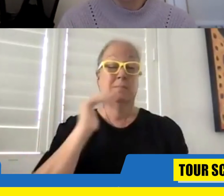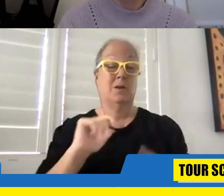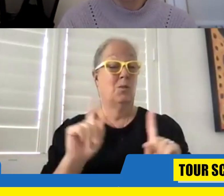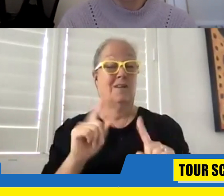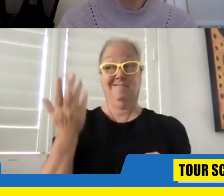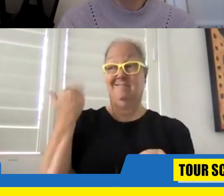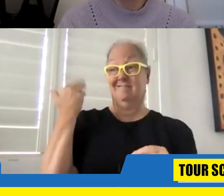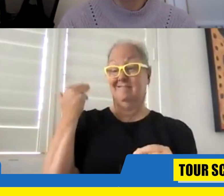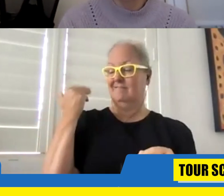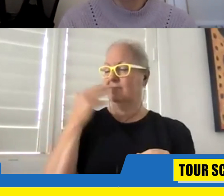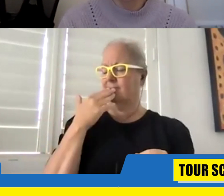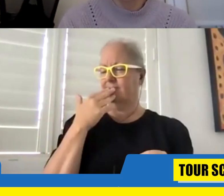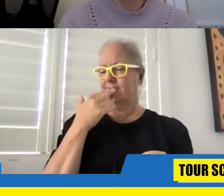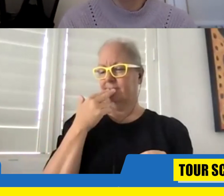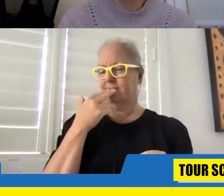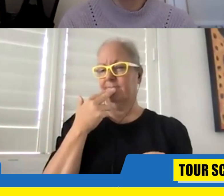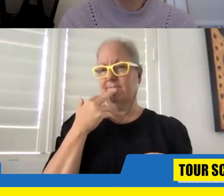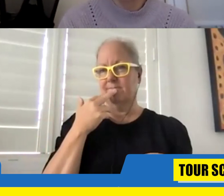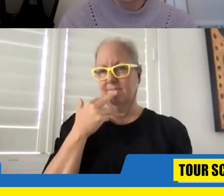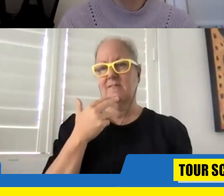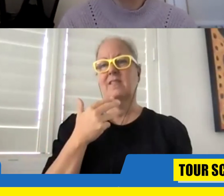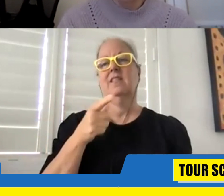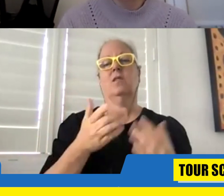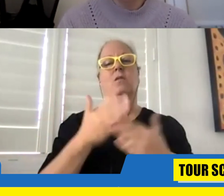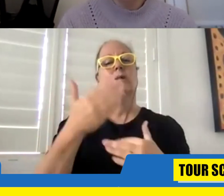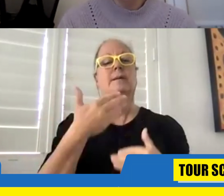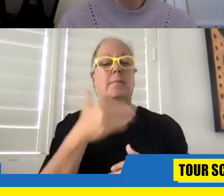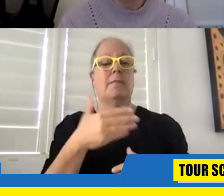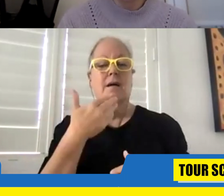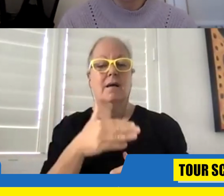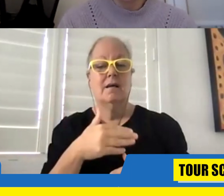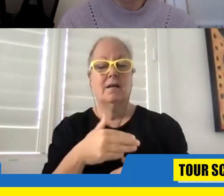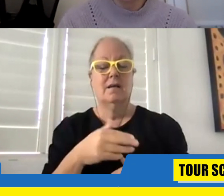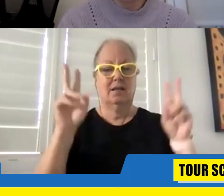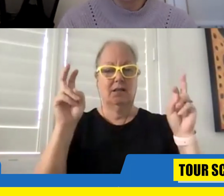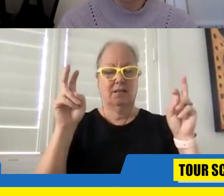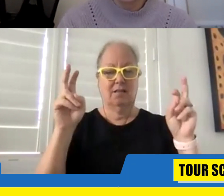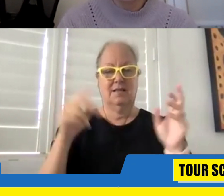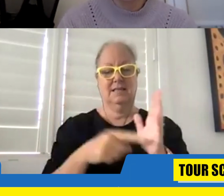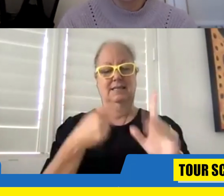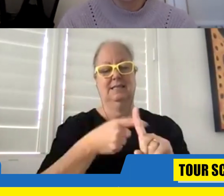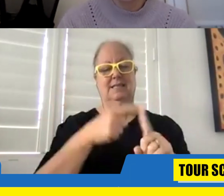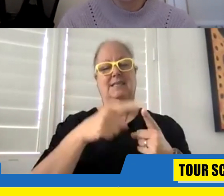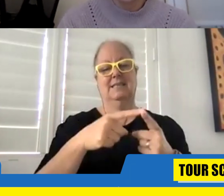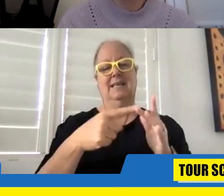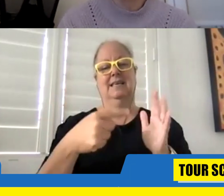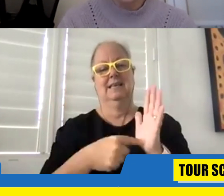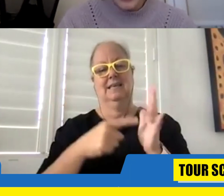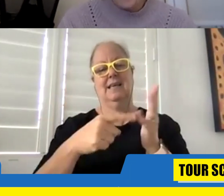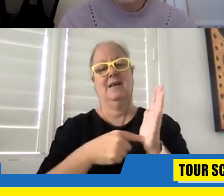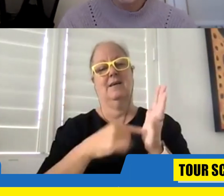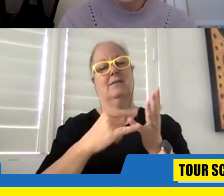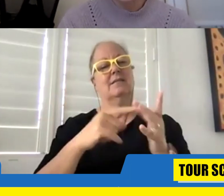program over the summer we called it Take It Outside. So it was a COVID response